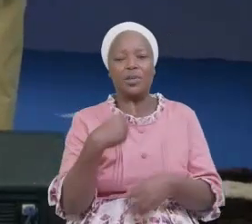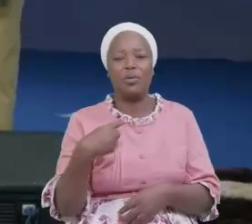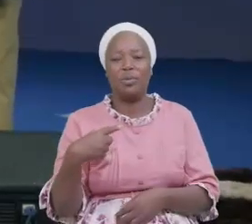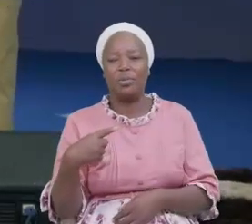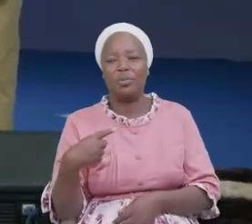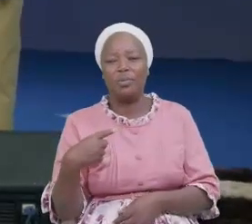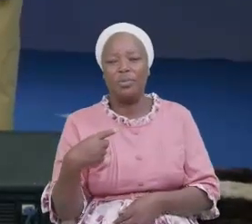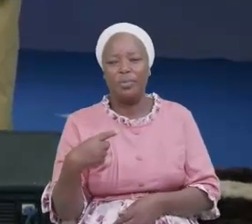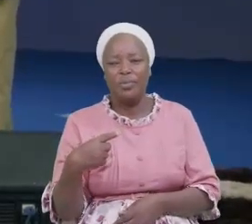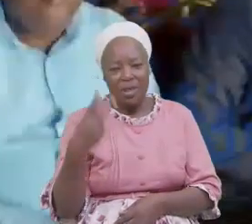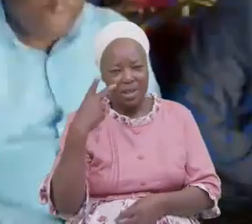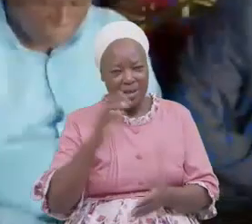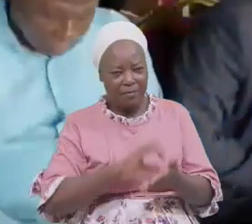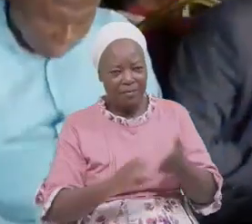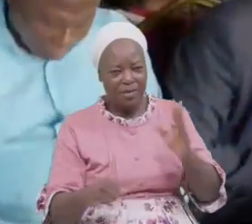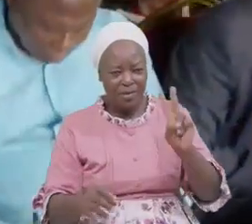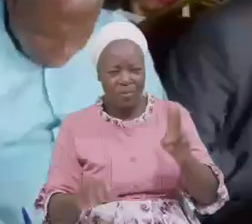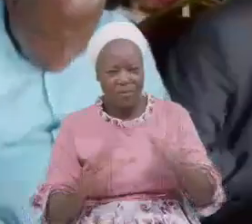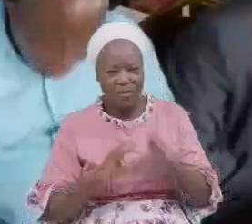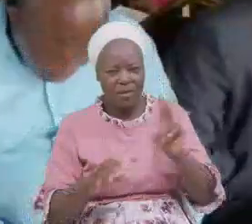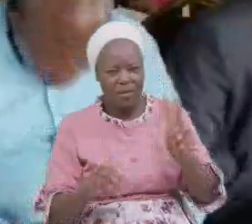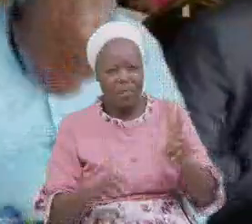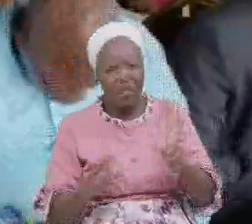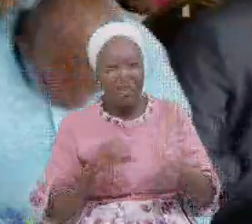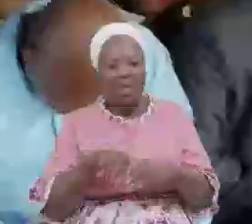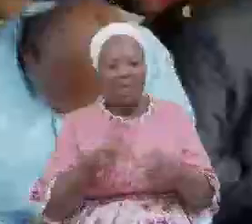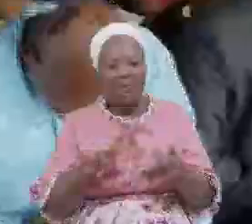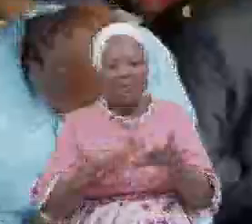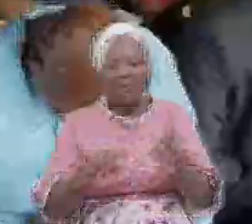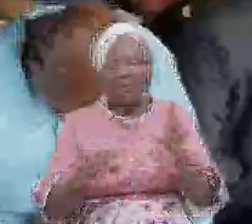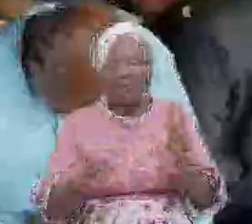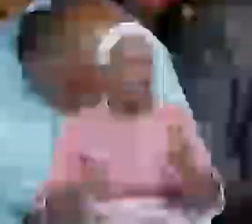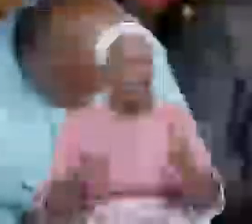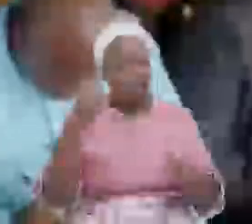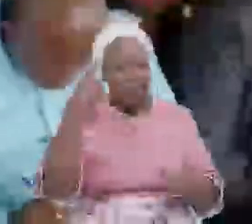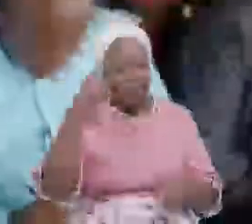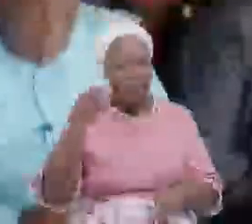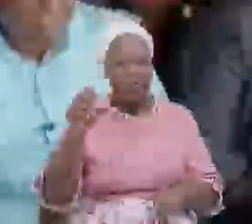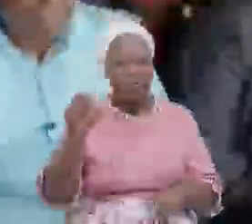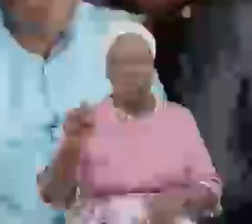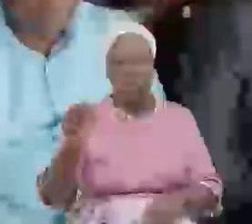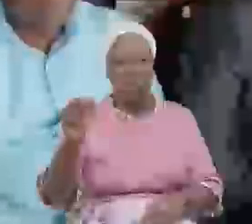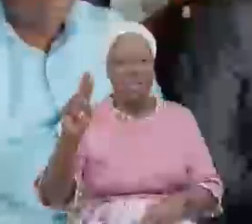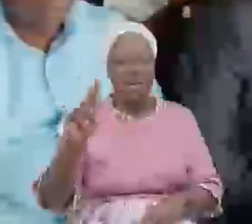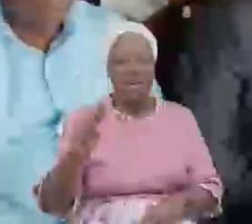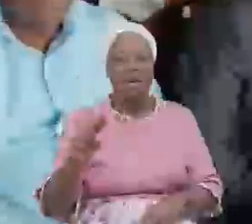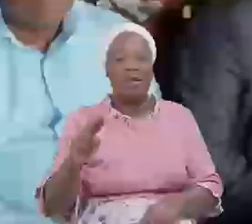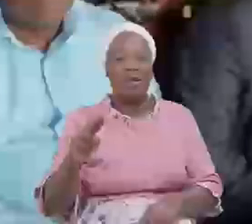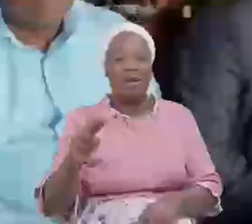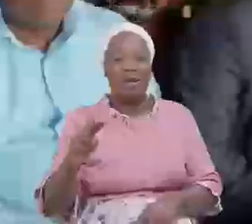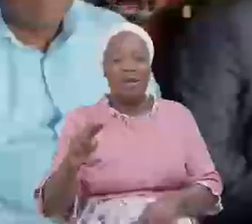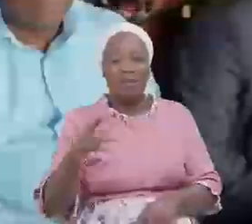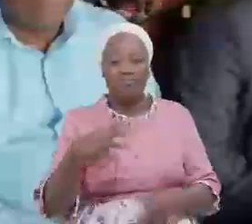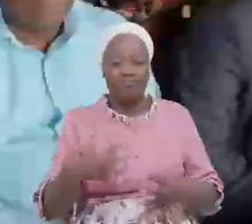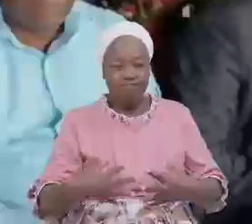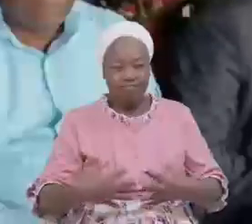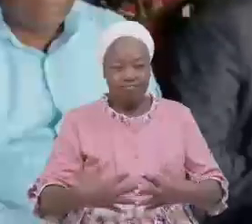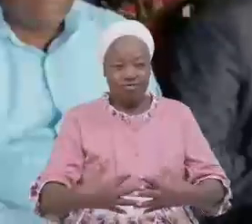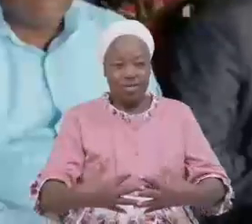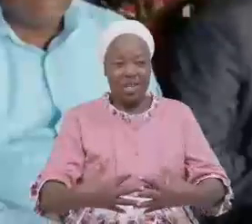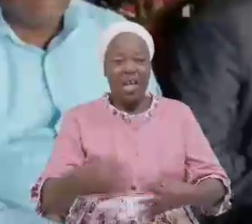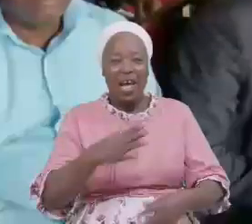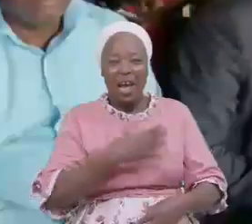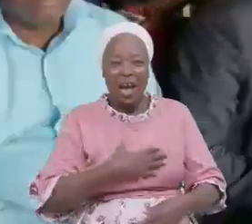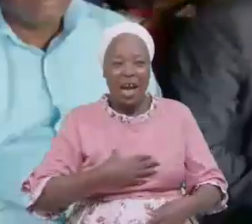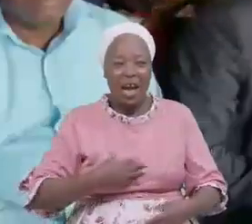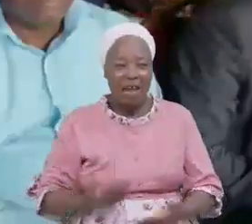Look at verse 2 there. In verse 2, for Sarah conceived and bare Abraham his